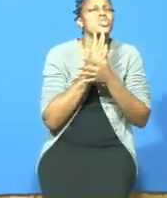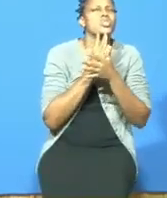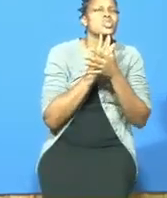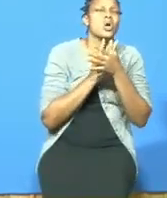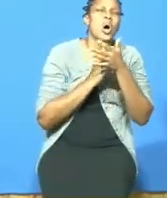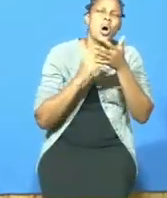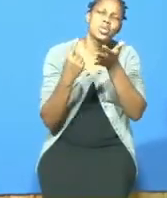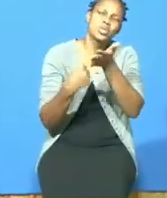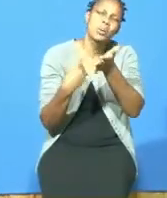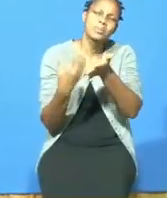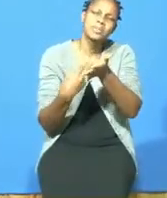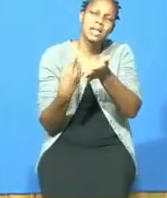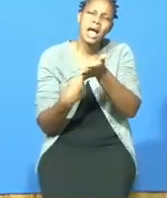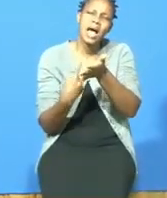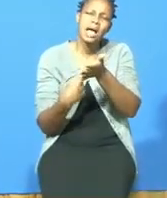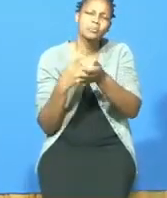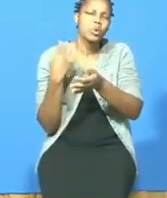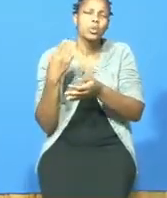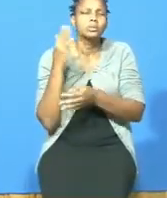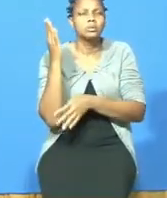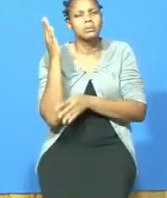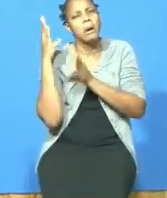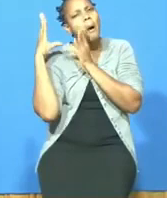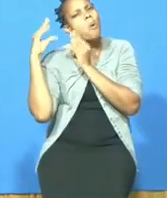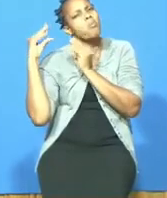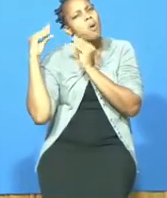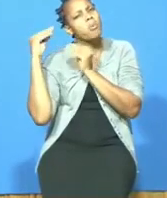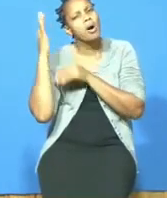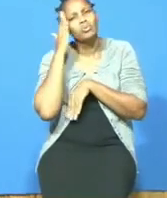know the tears.